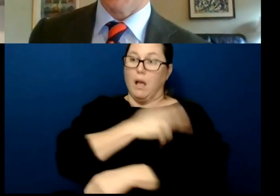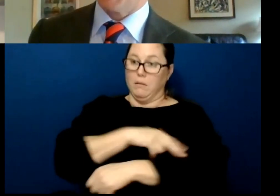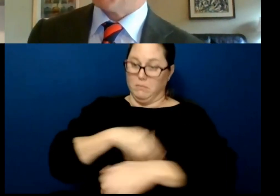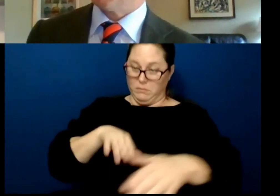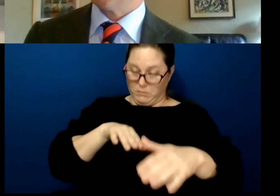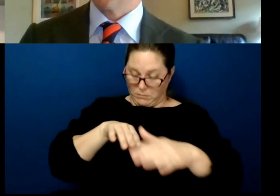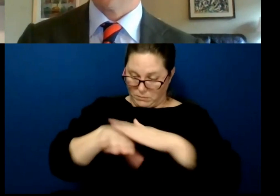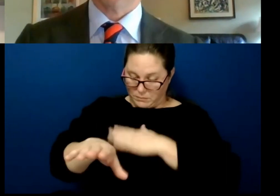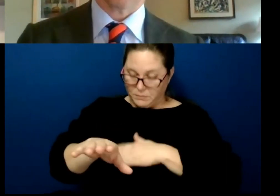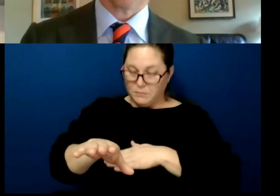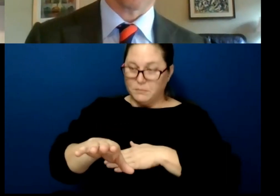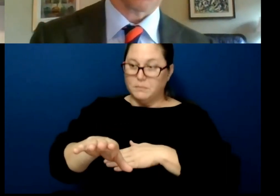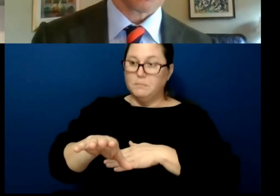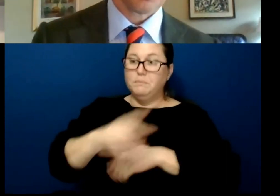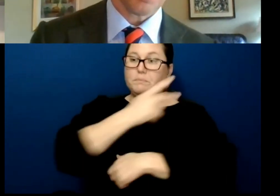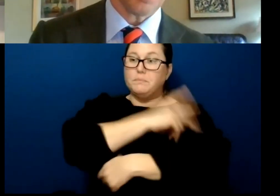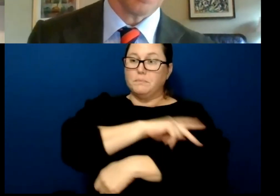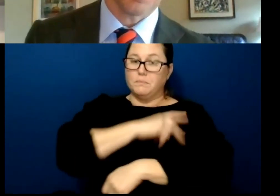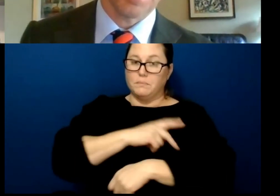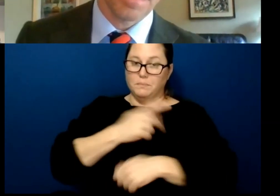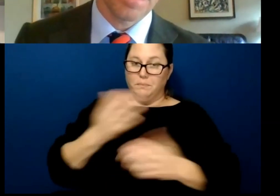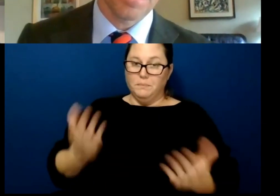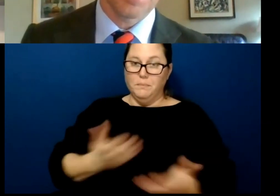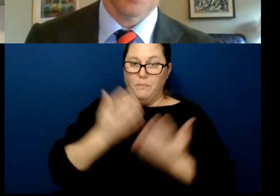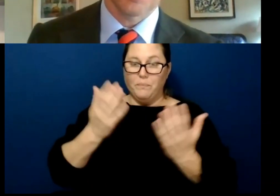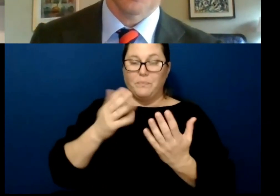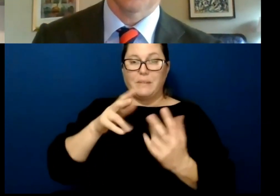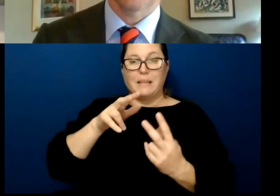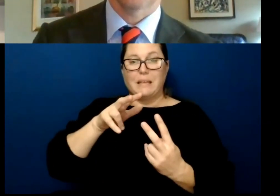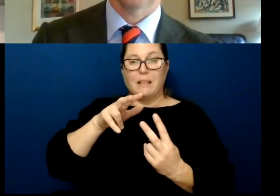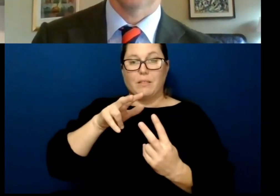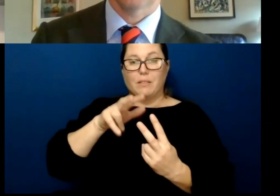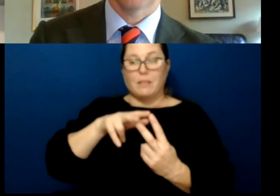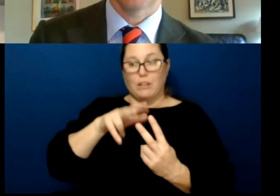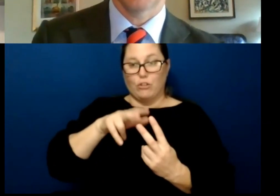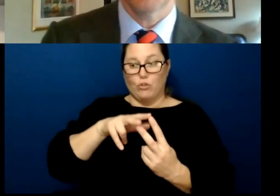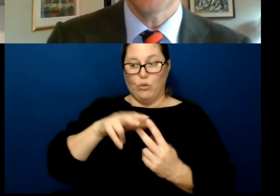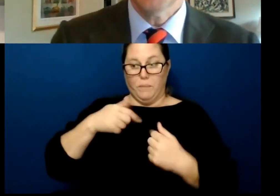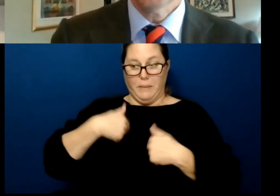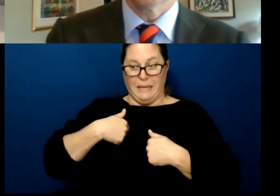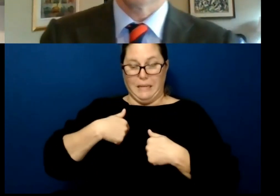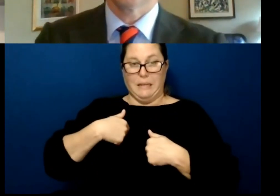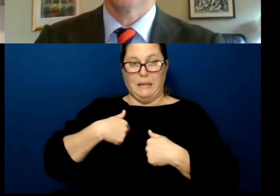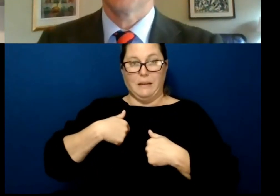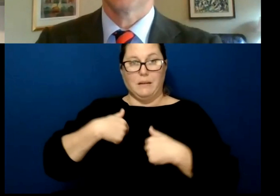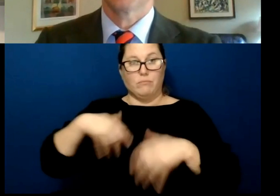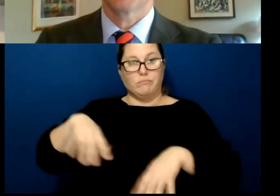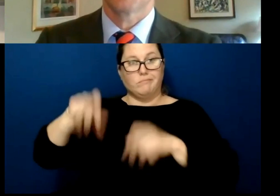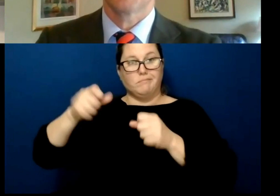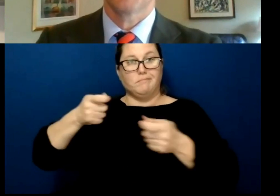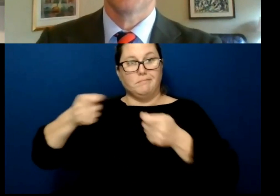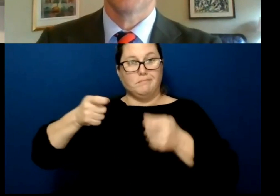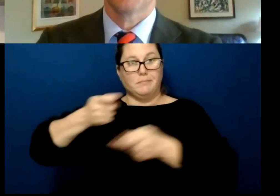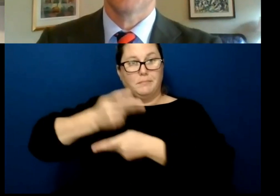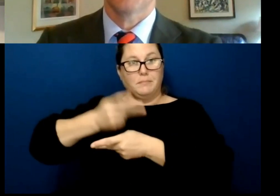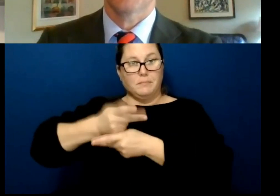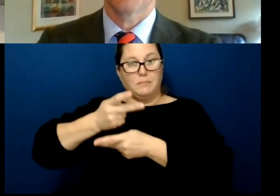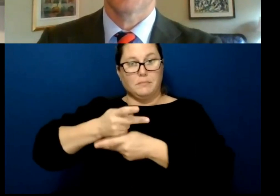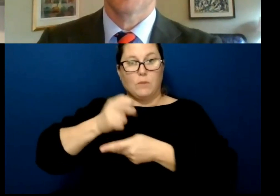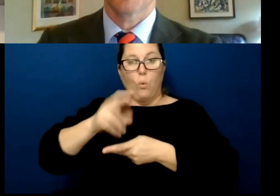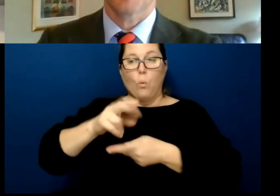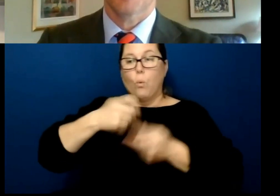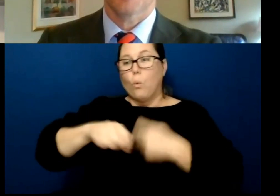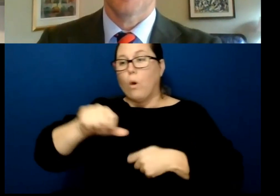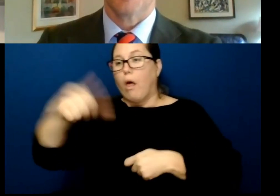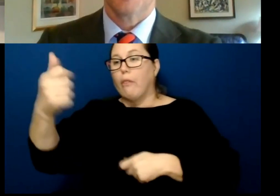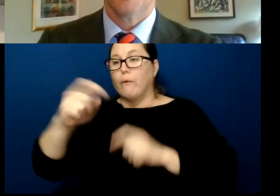see patients that are here in the hospital that are either being primarily taken care of by me as a neurologist, or by other